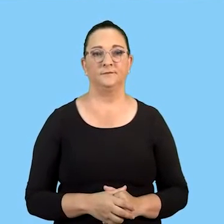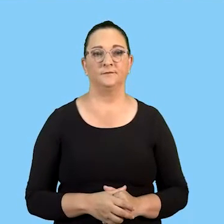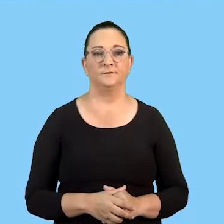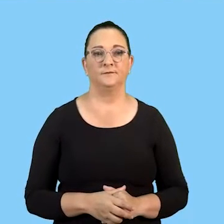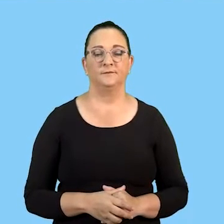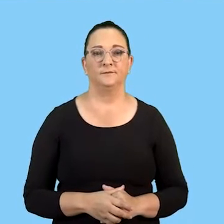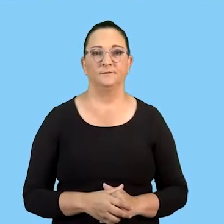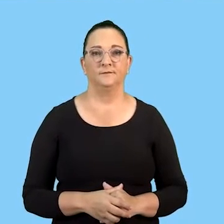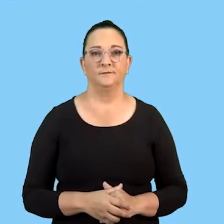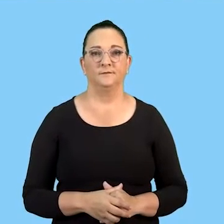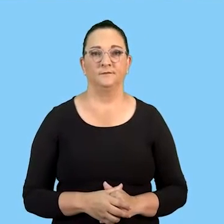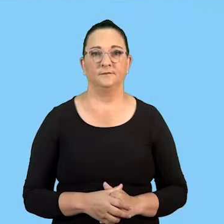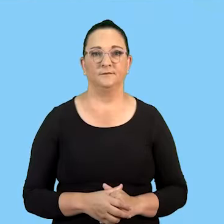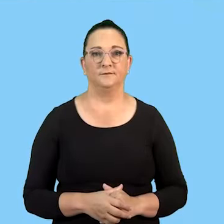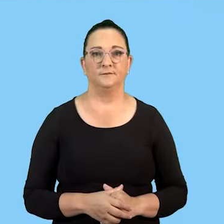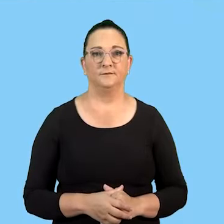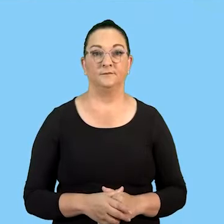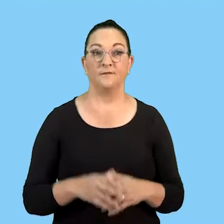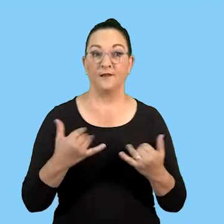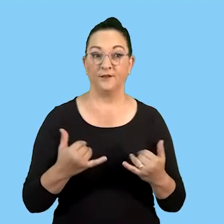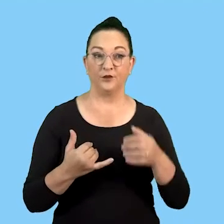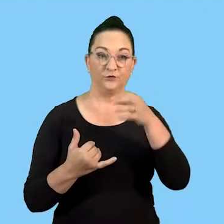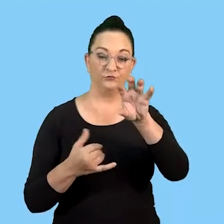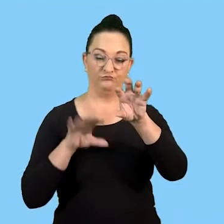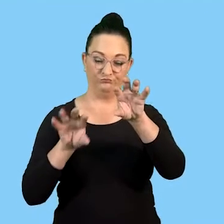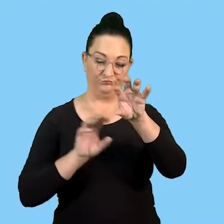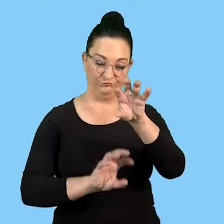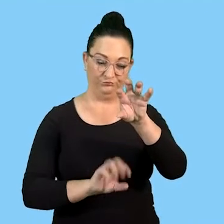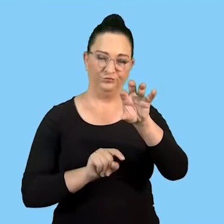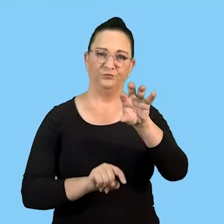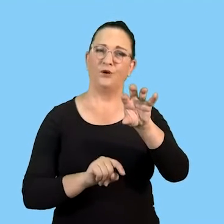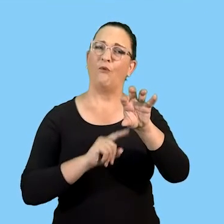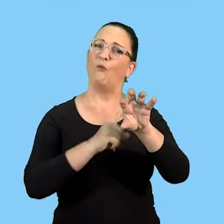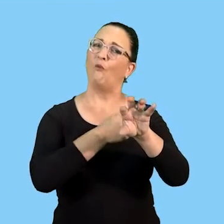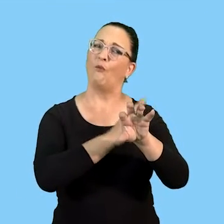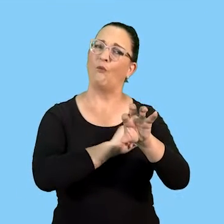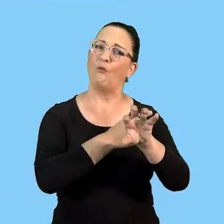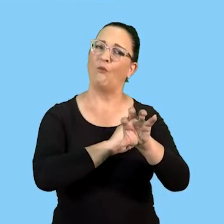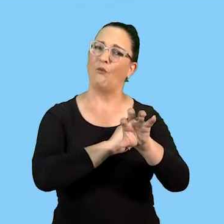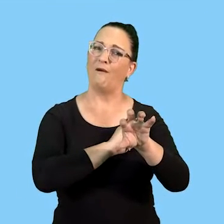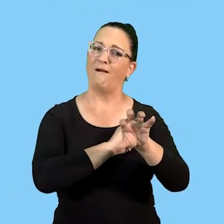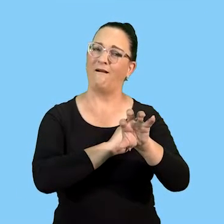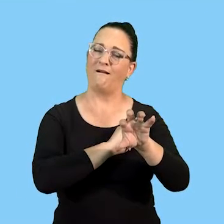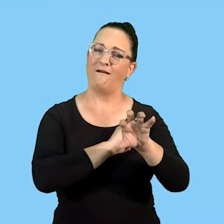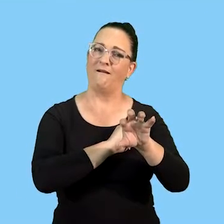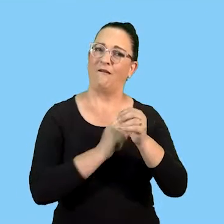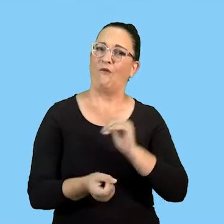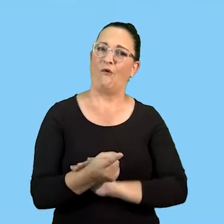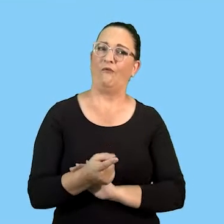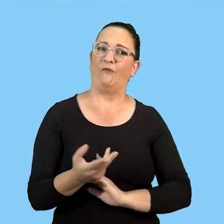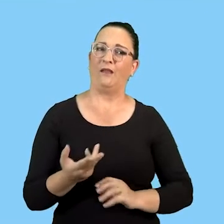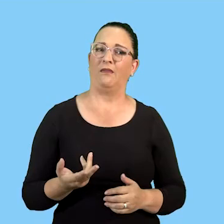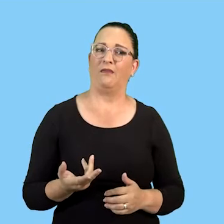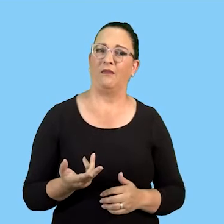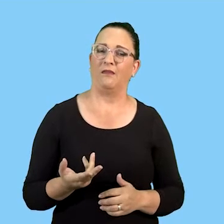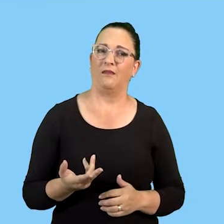All right, so we've defined conflict. Now we're going to go to the causes of conflict to say, why is it that people are in